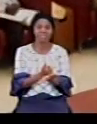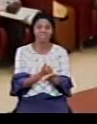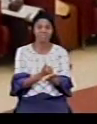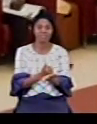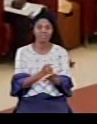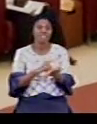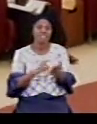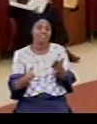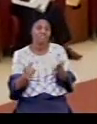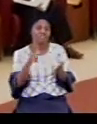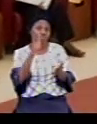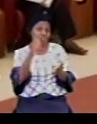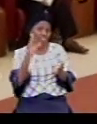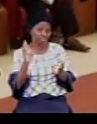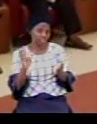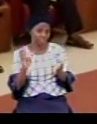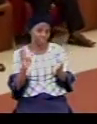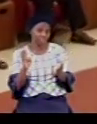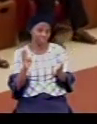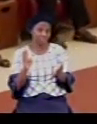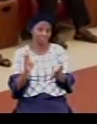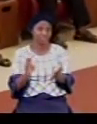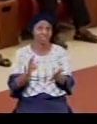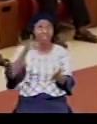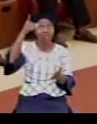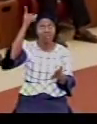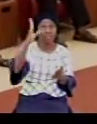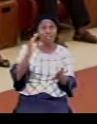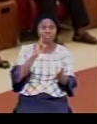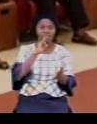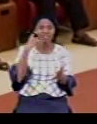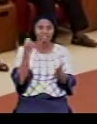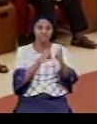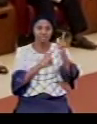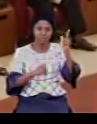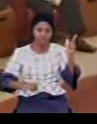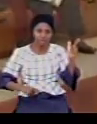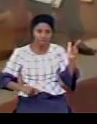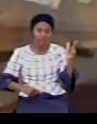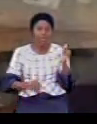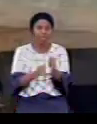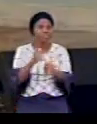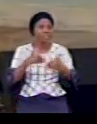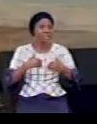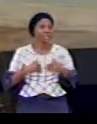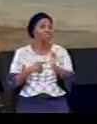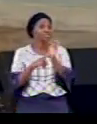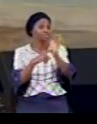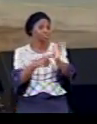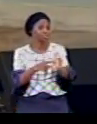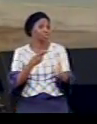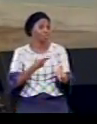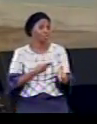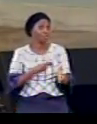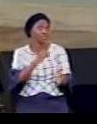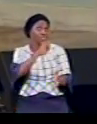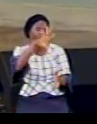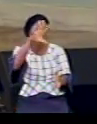Verse 27, God is the Lord. He has showed us the